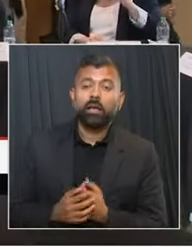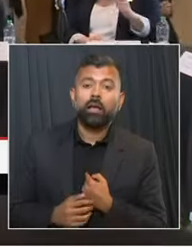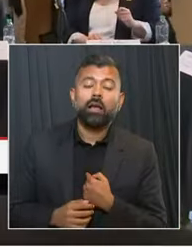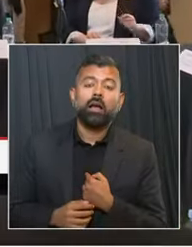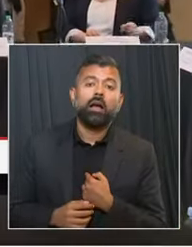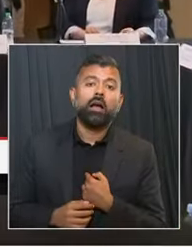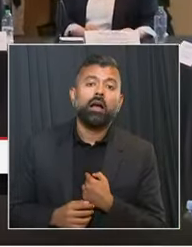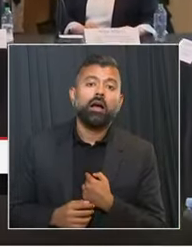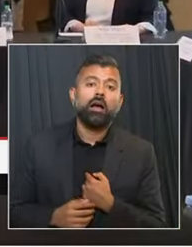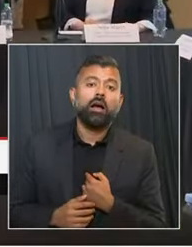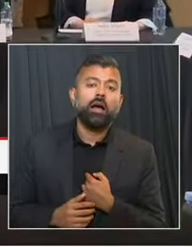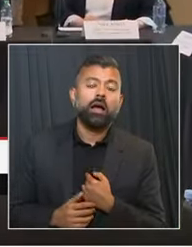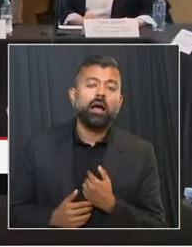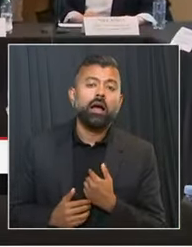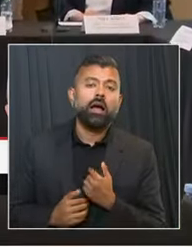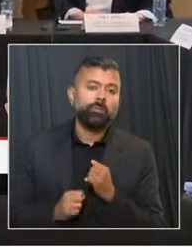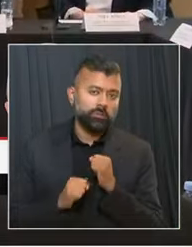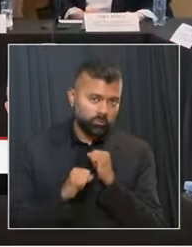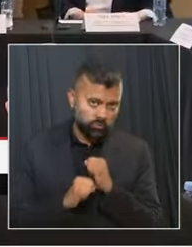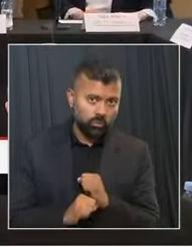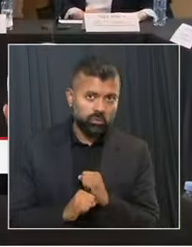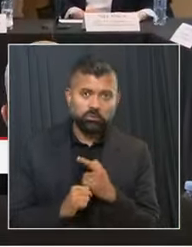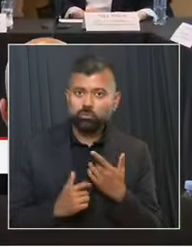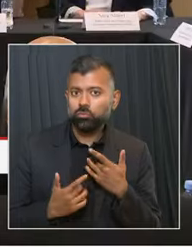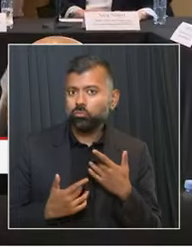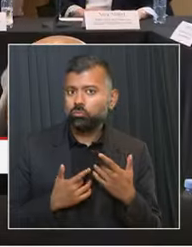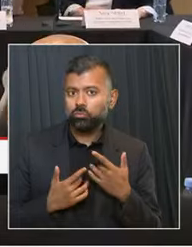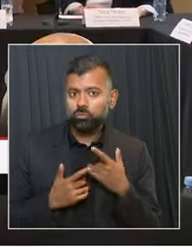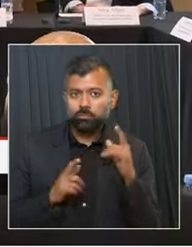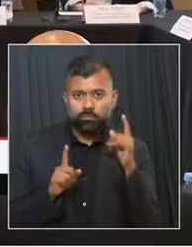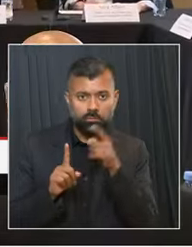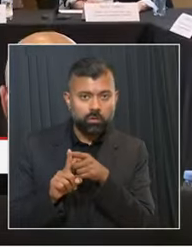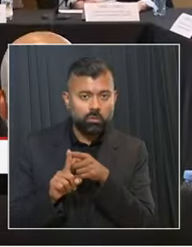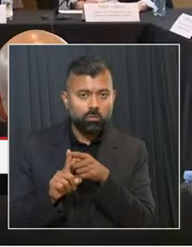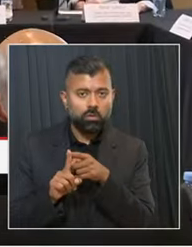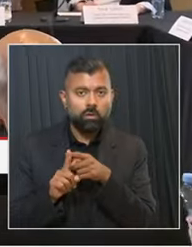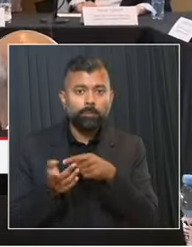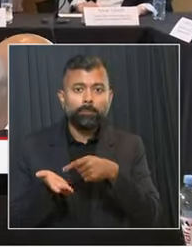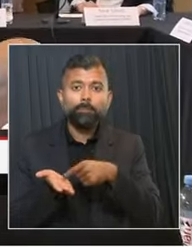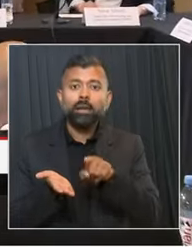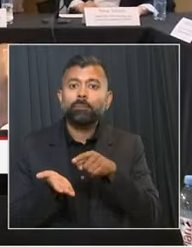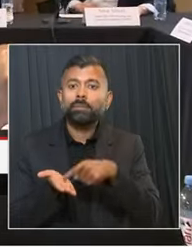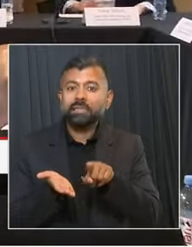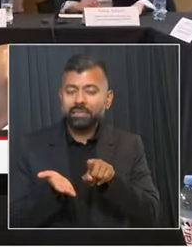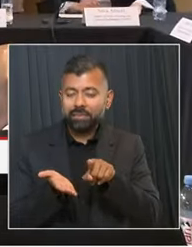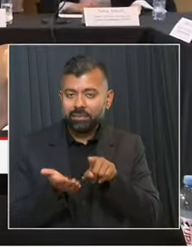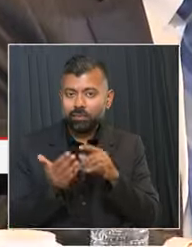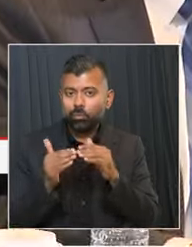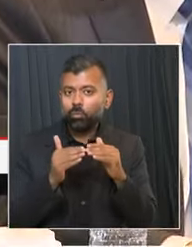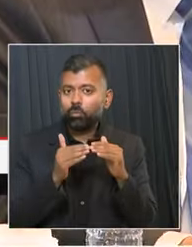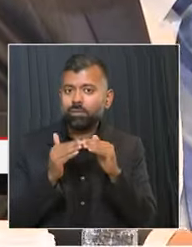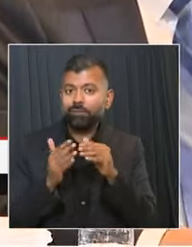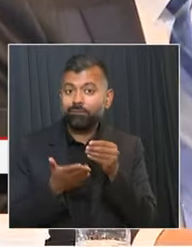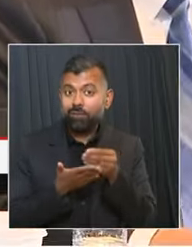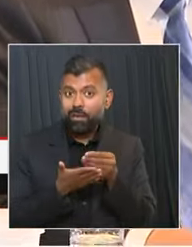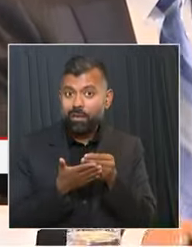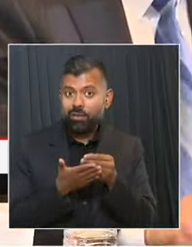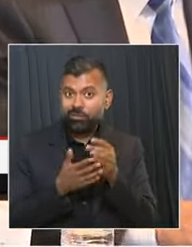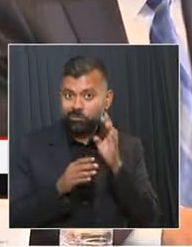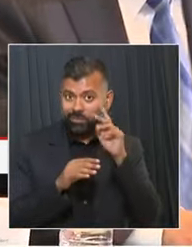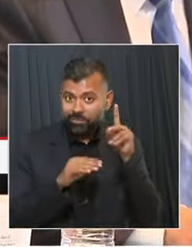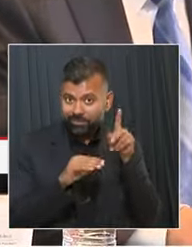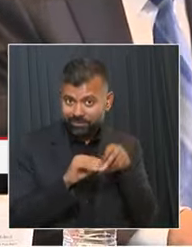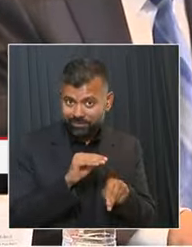with dissolving P-Keep and the Pay Equity Fund, but Councilmember Parker raised those, so I won't re-raise those.